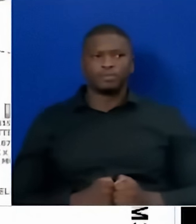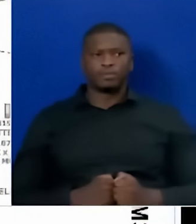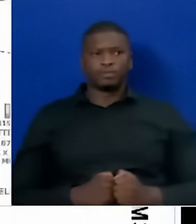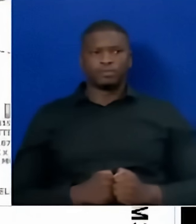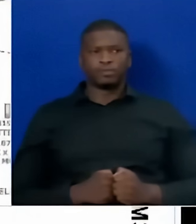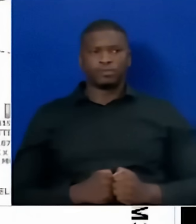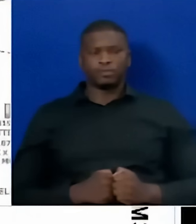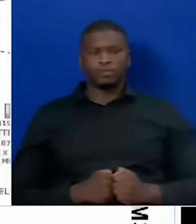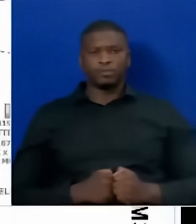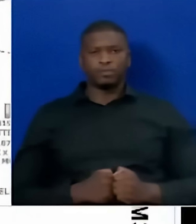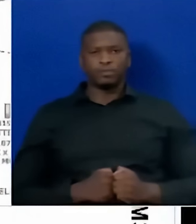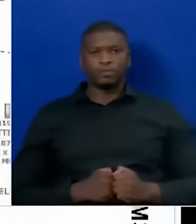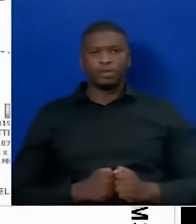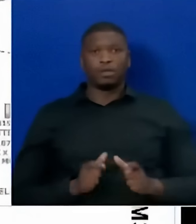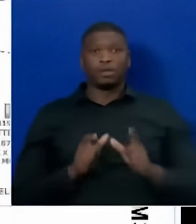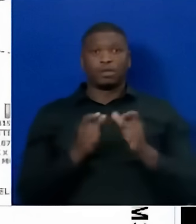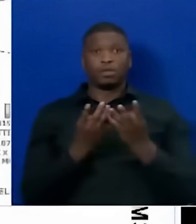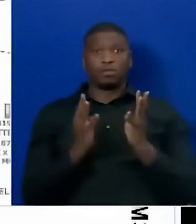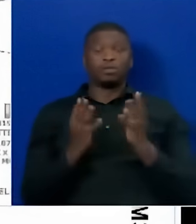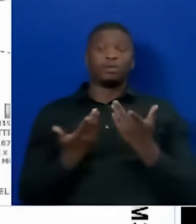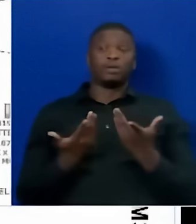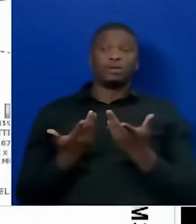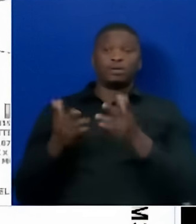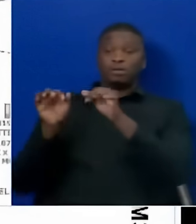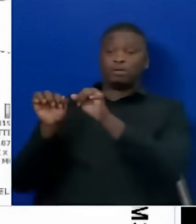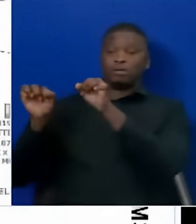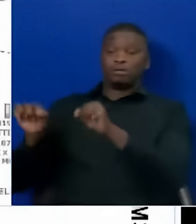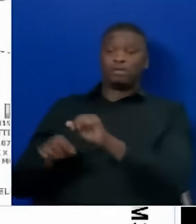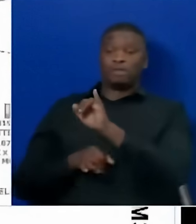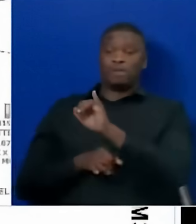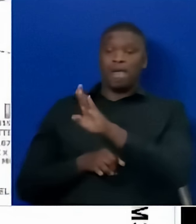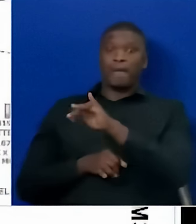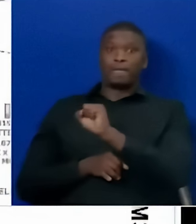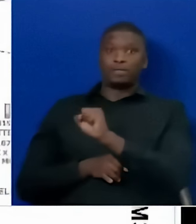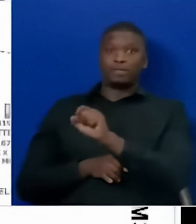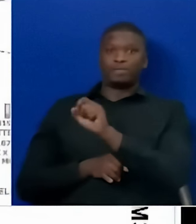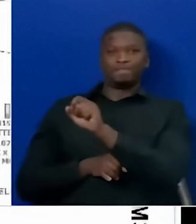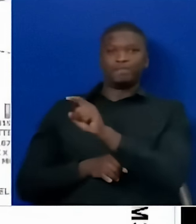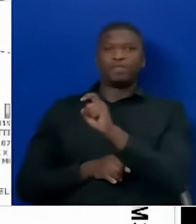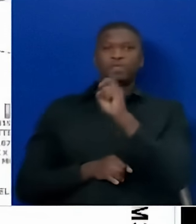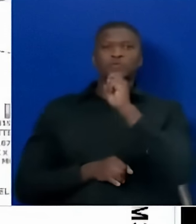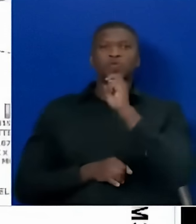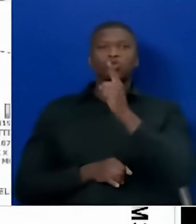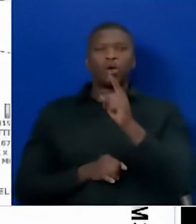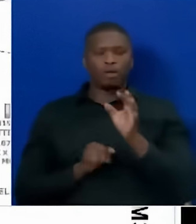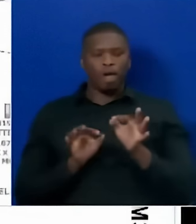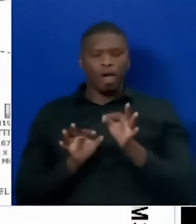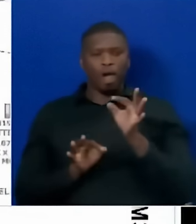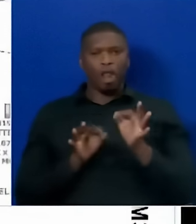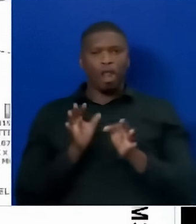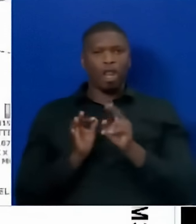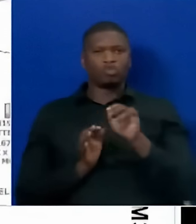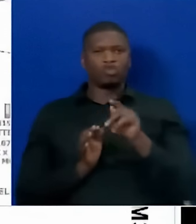Commissioner, our IB system uses what we call analyst notebook to